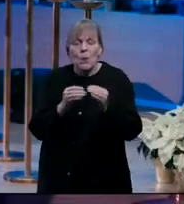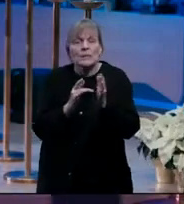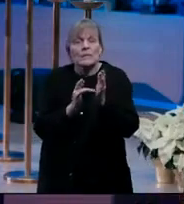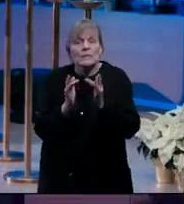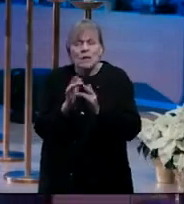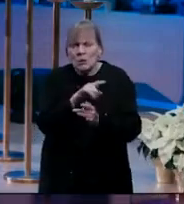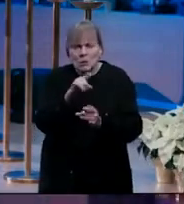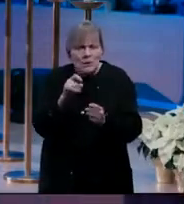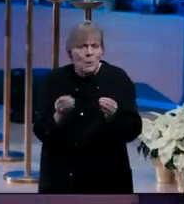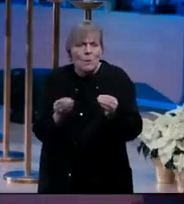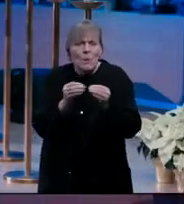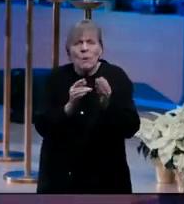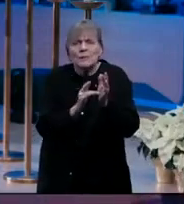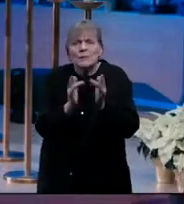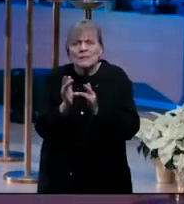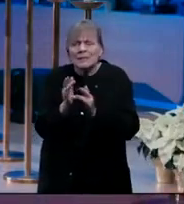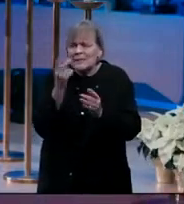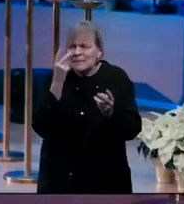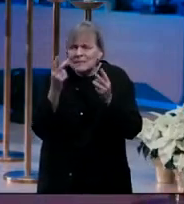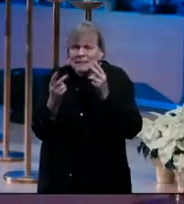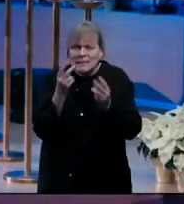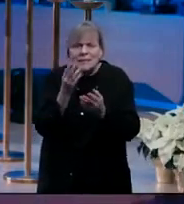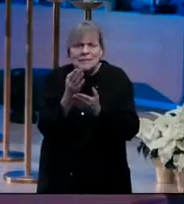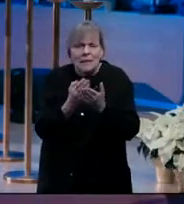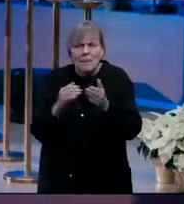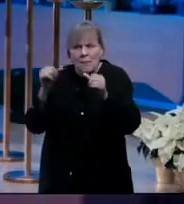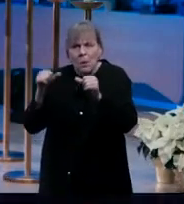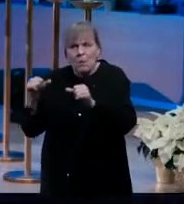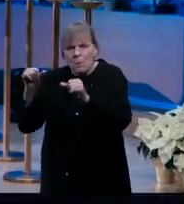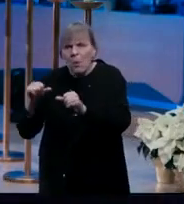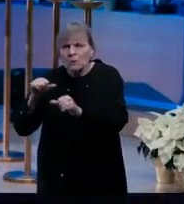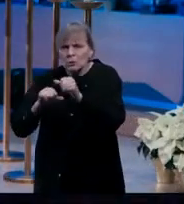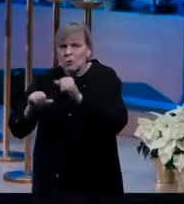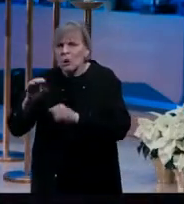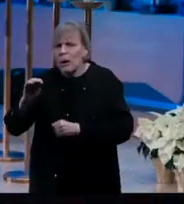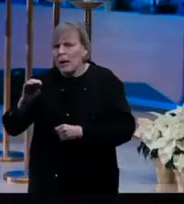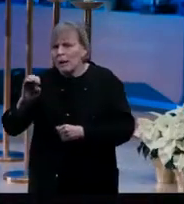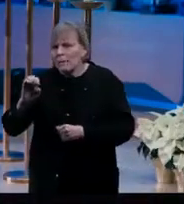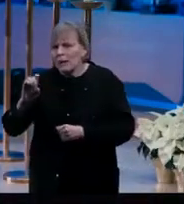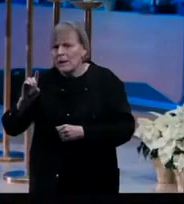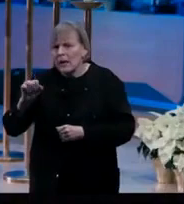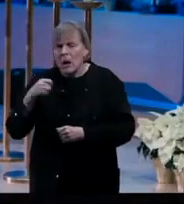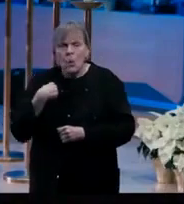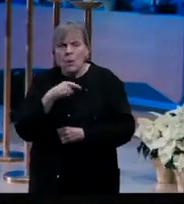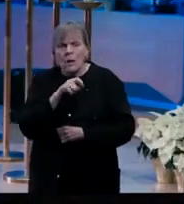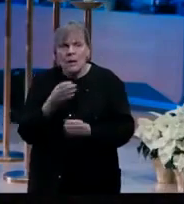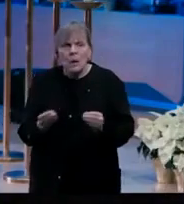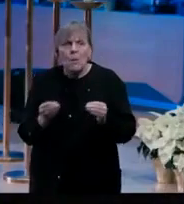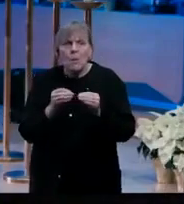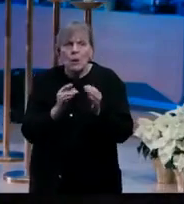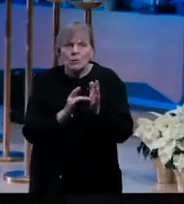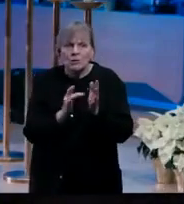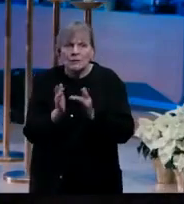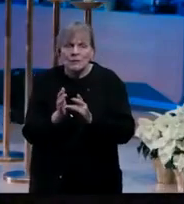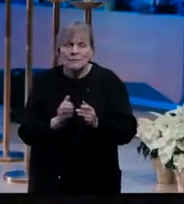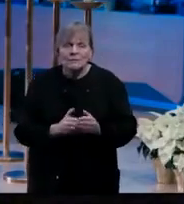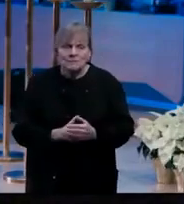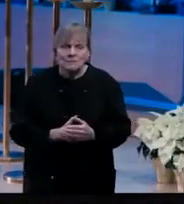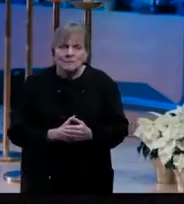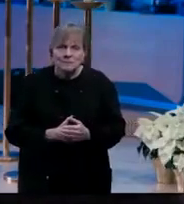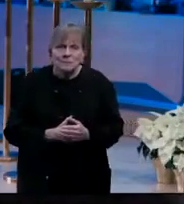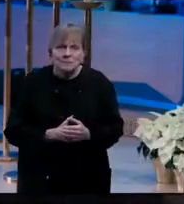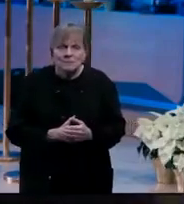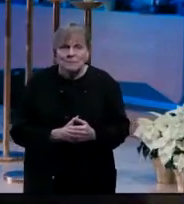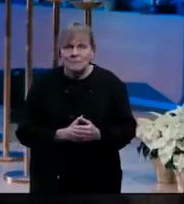life. I know you need more Jesus in your life because I see some of your posts on social media, okay? We all need more